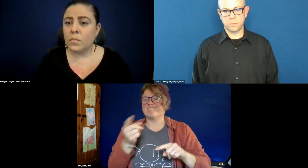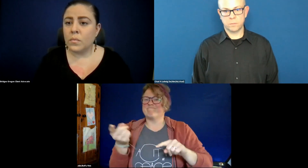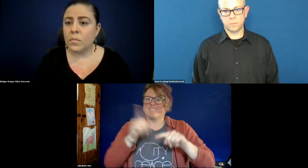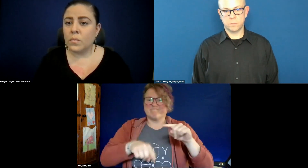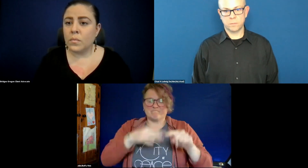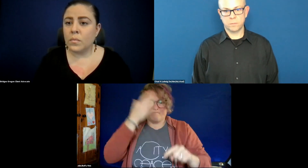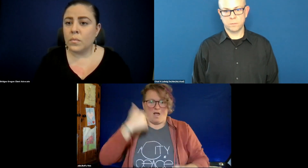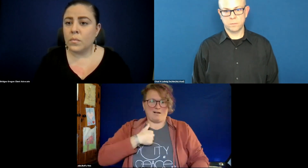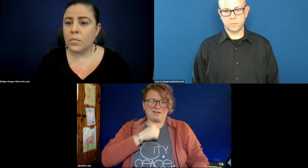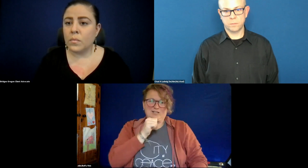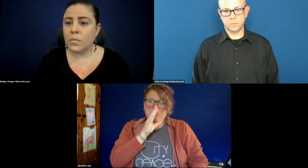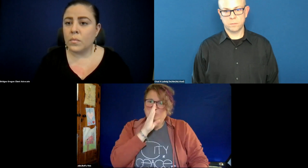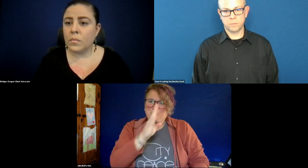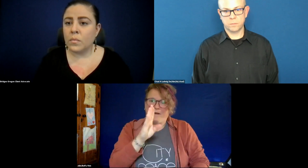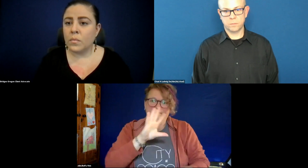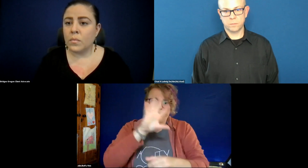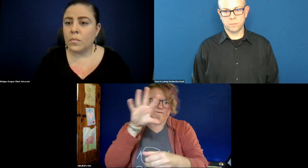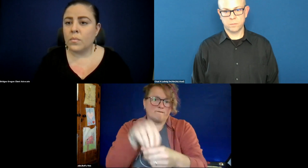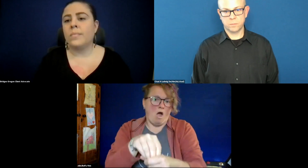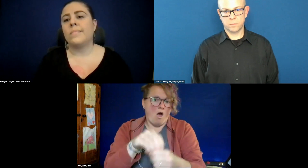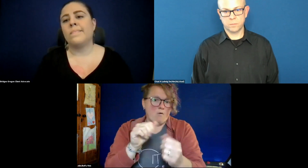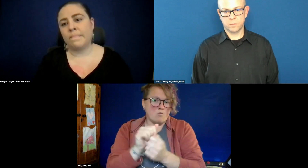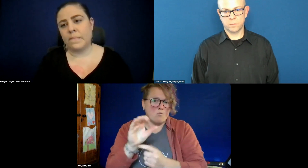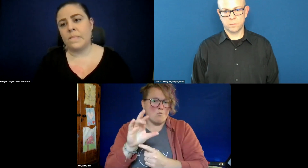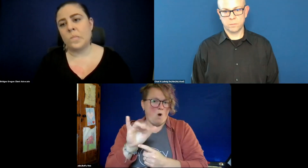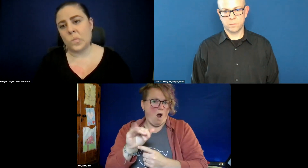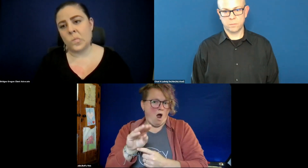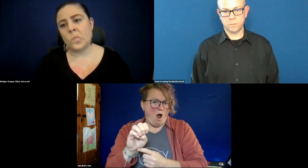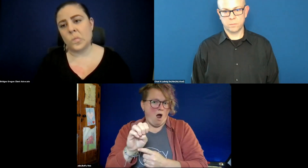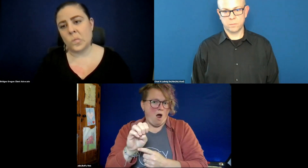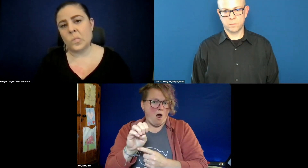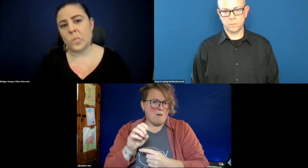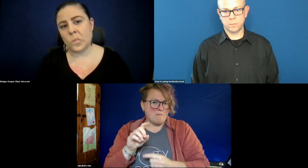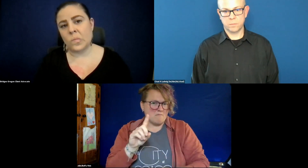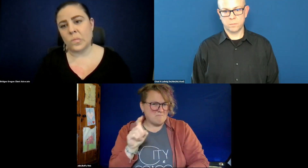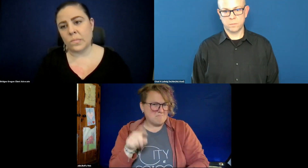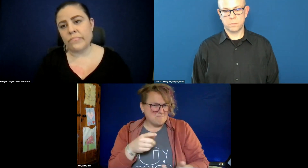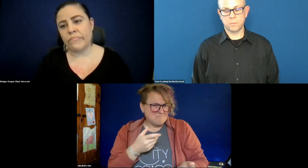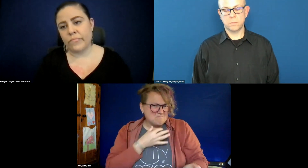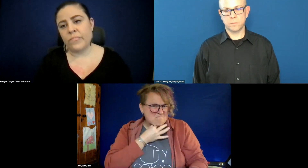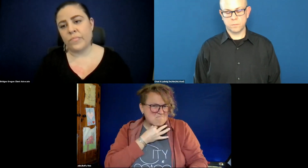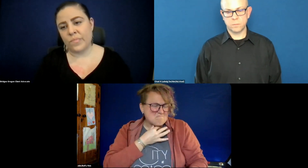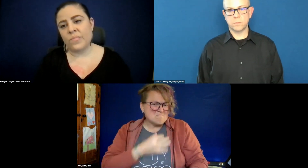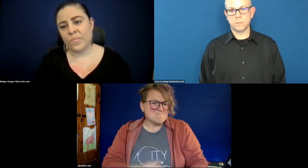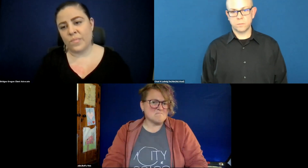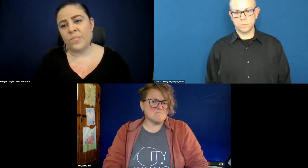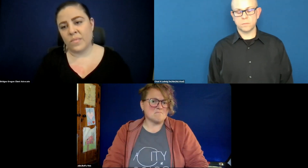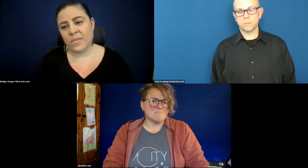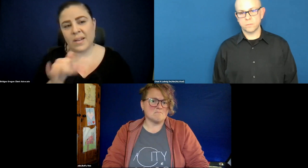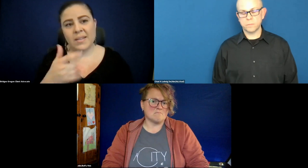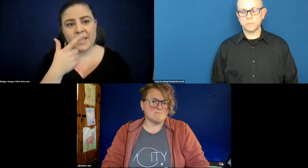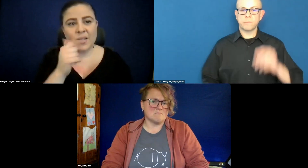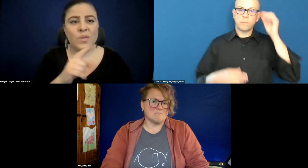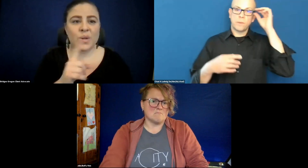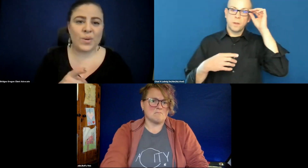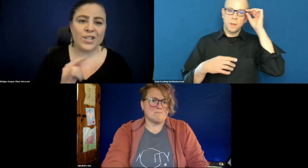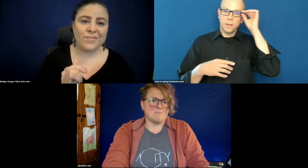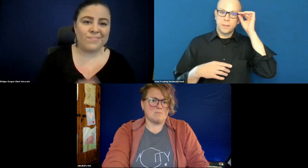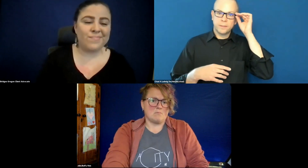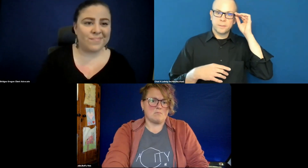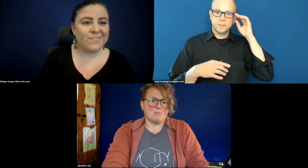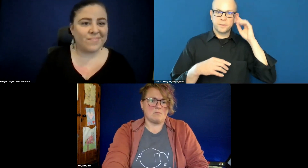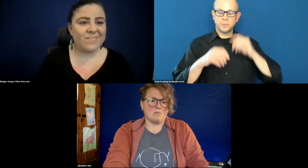they can see you. Is that part of your services or not? Because I'm not directly involved with the actual crime. So I'm